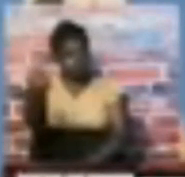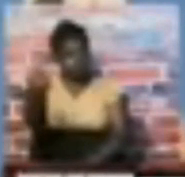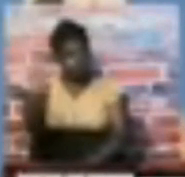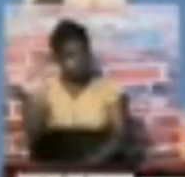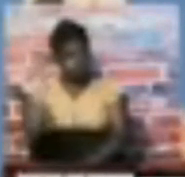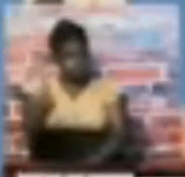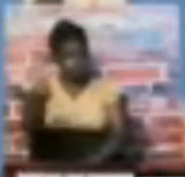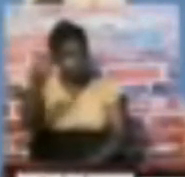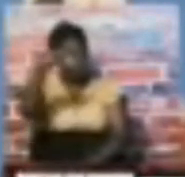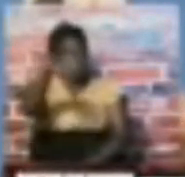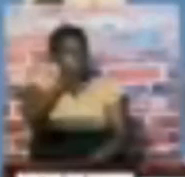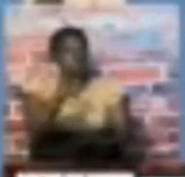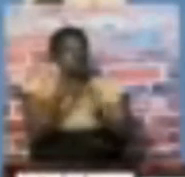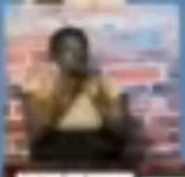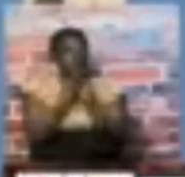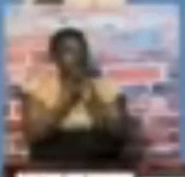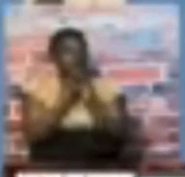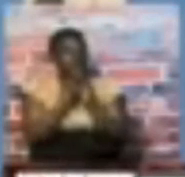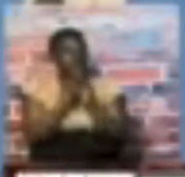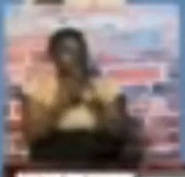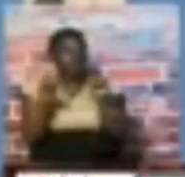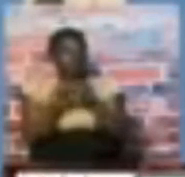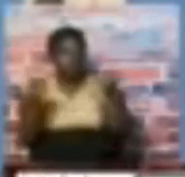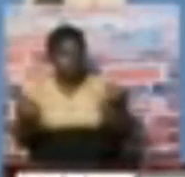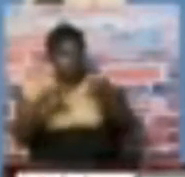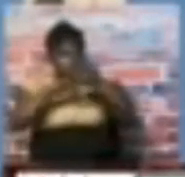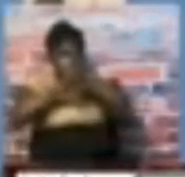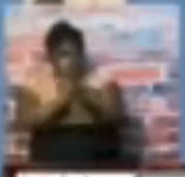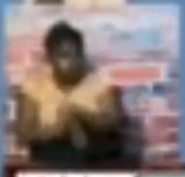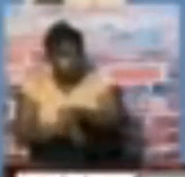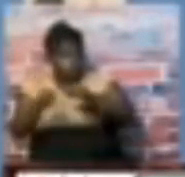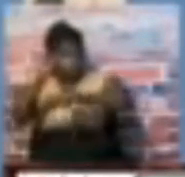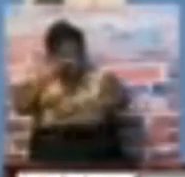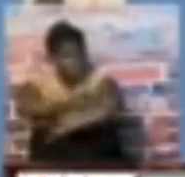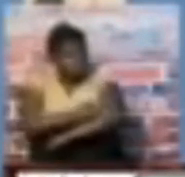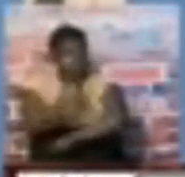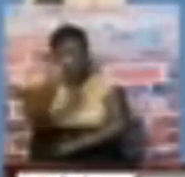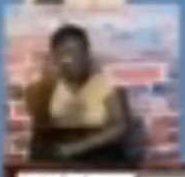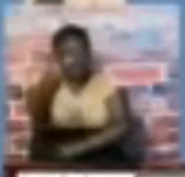to their homes. Even some of the secondary schools are day schools.